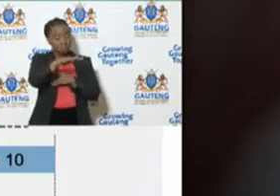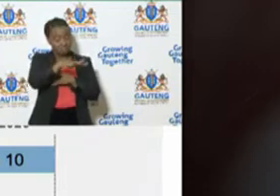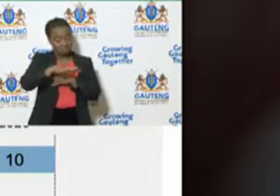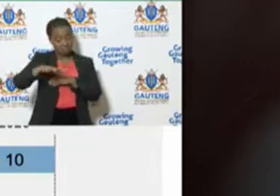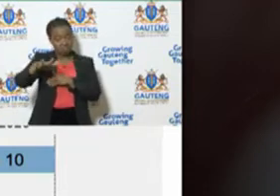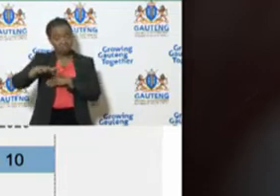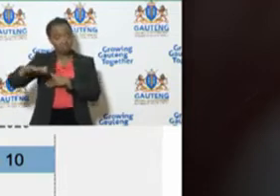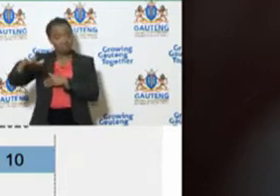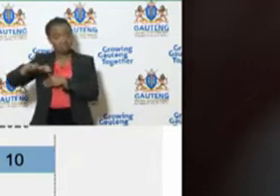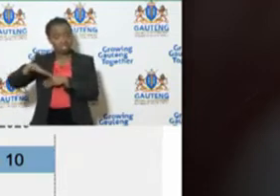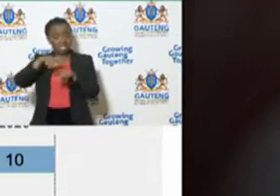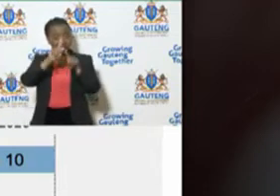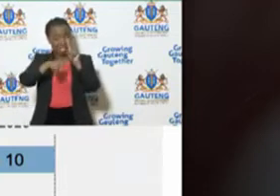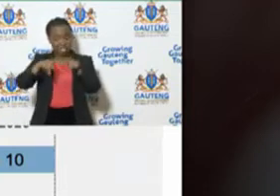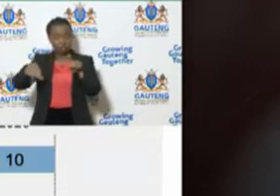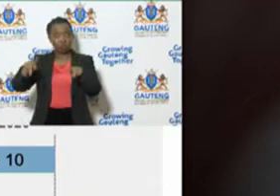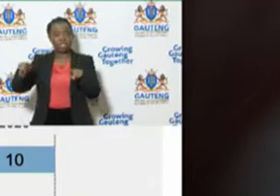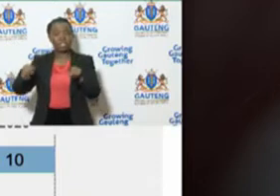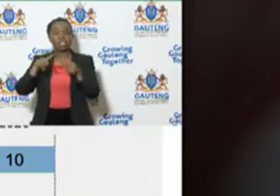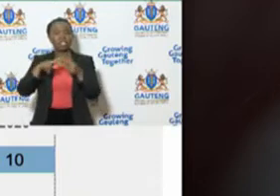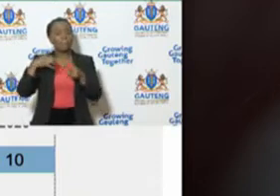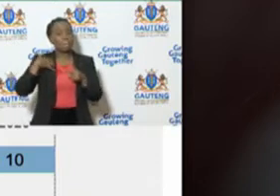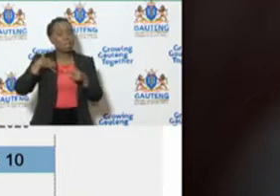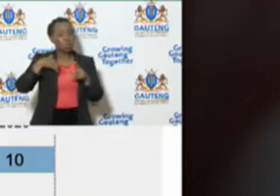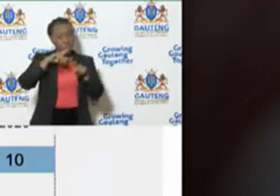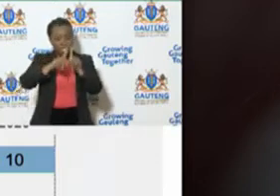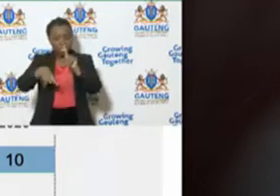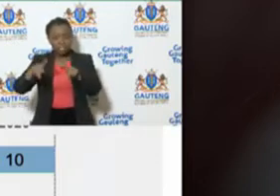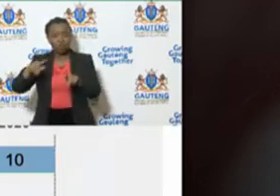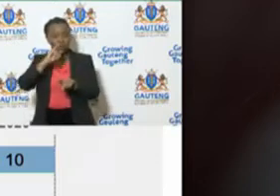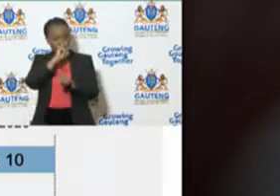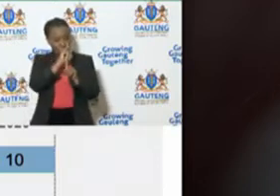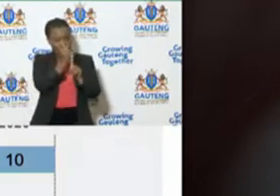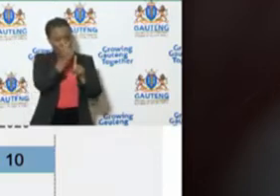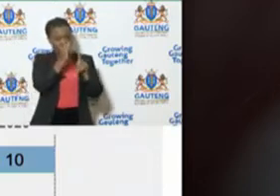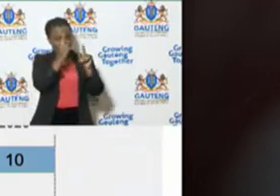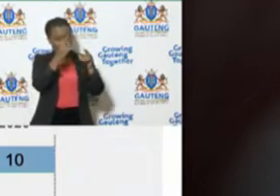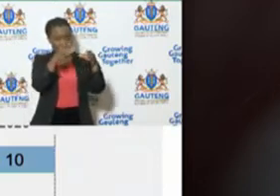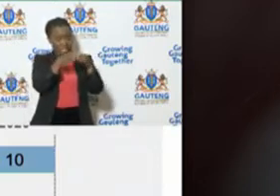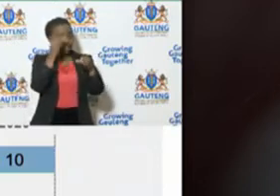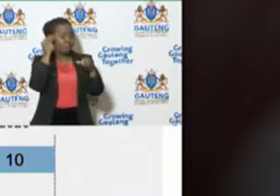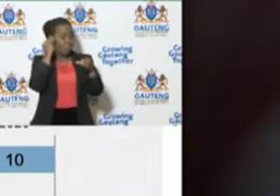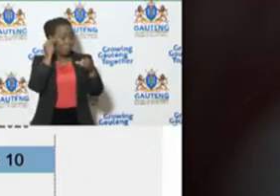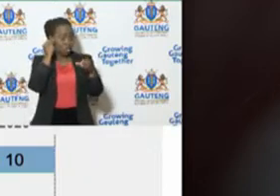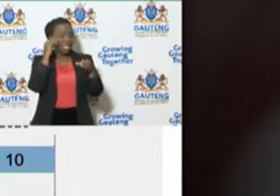our province, in the different metros. In Johannesburg, we show you the data